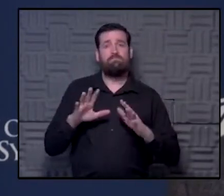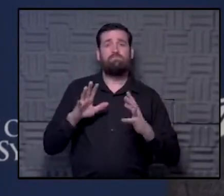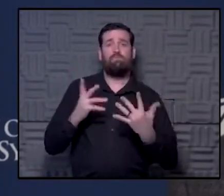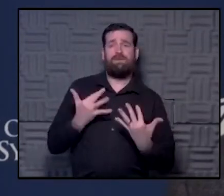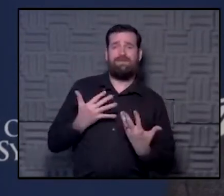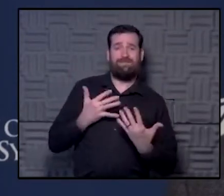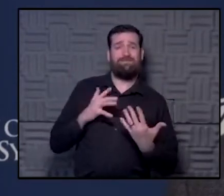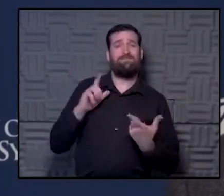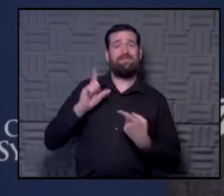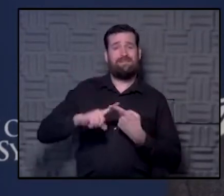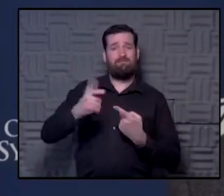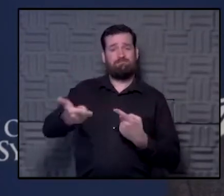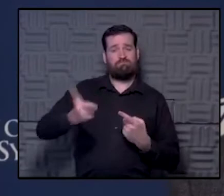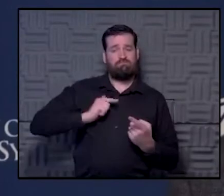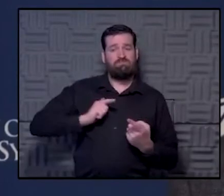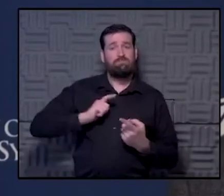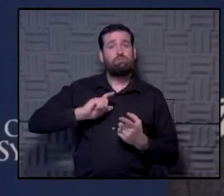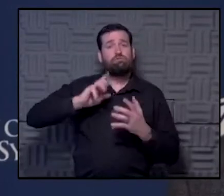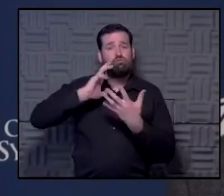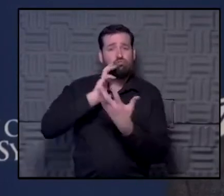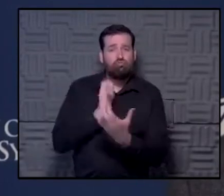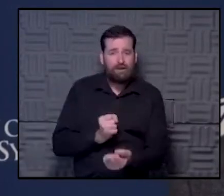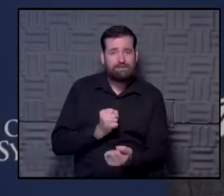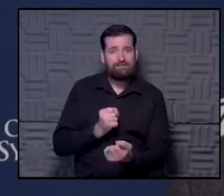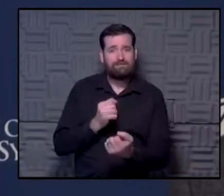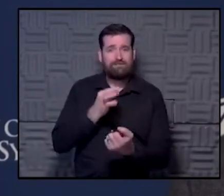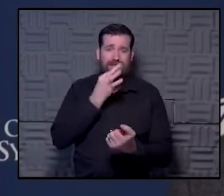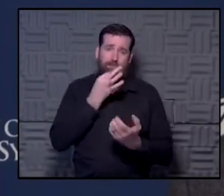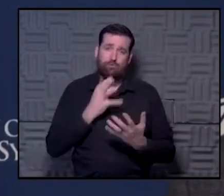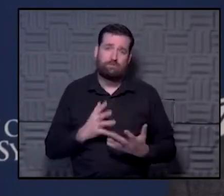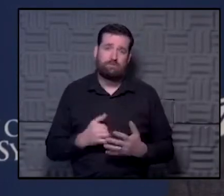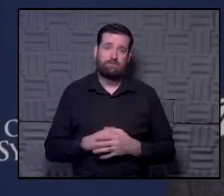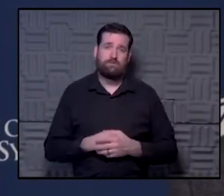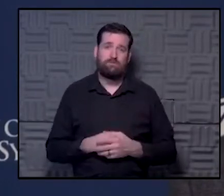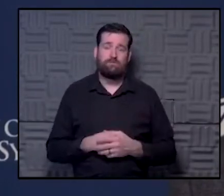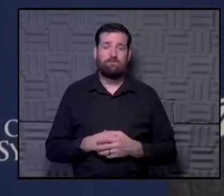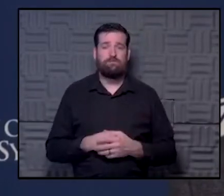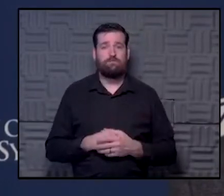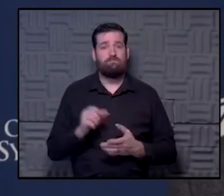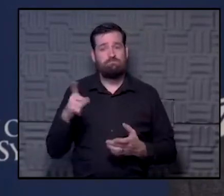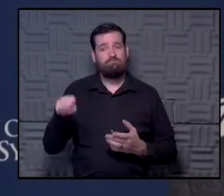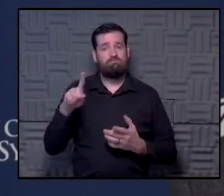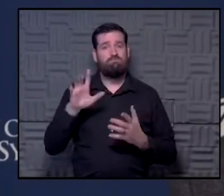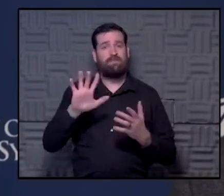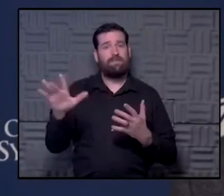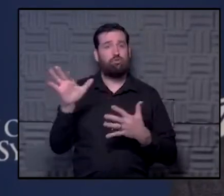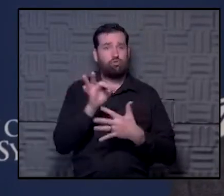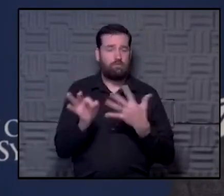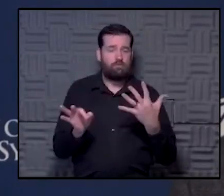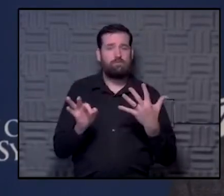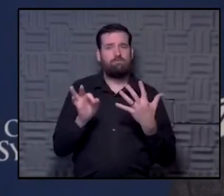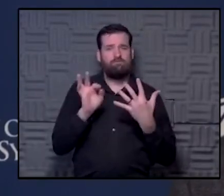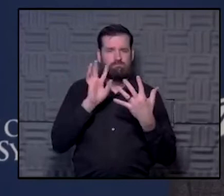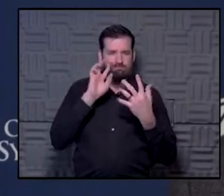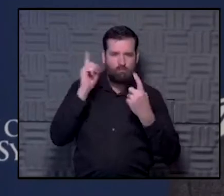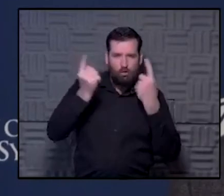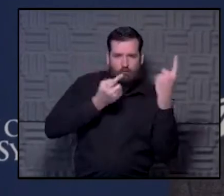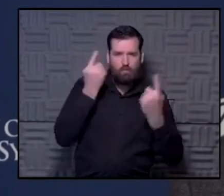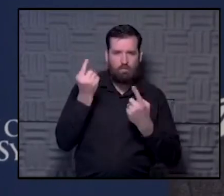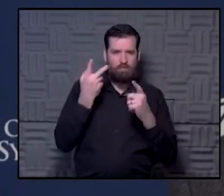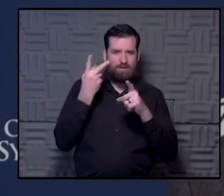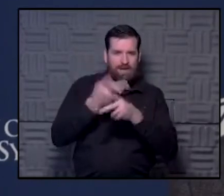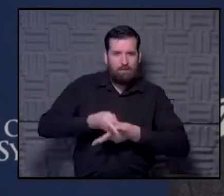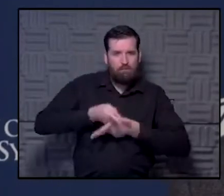turn, trust the experts in the rollout on this, that they've made their choices thoughtfully and carefully.